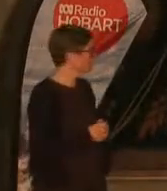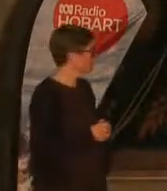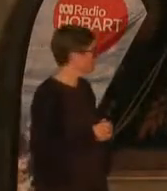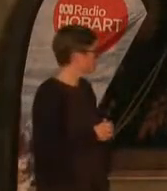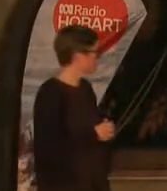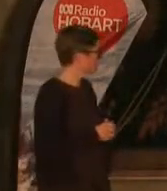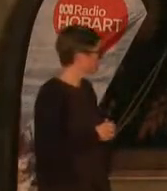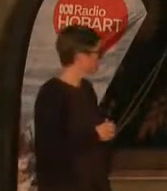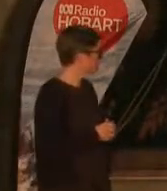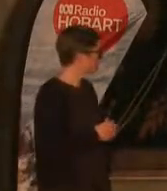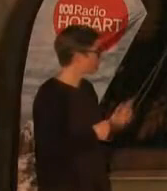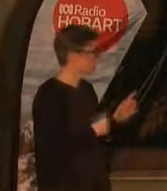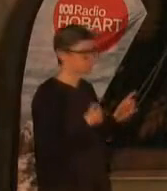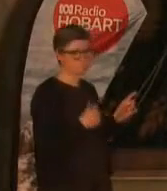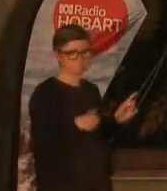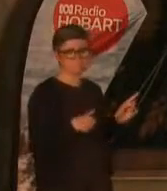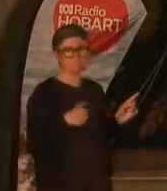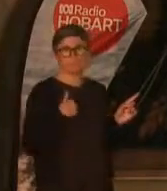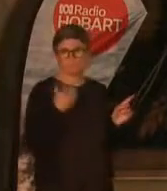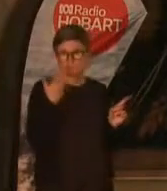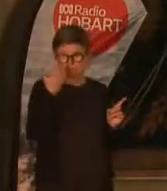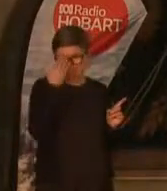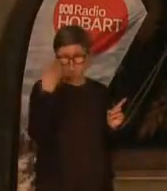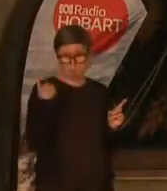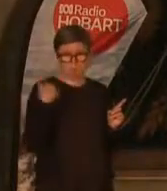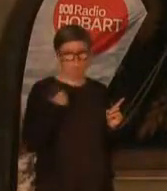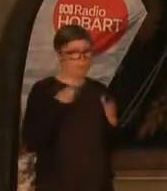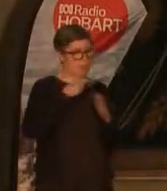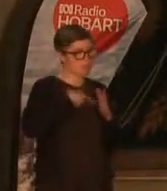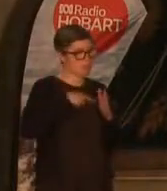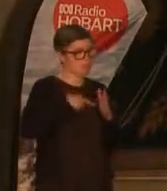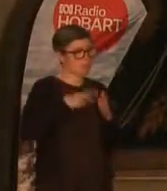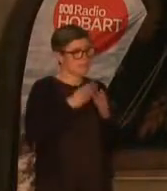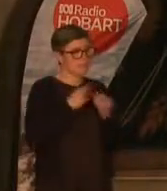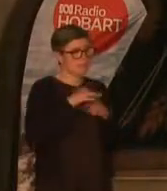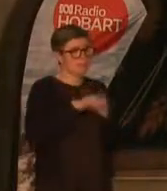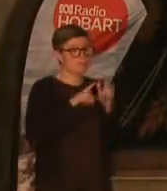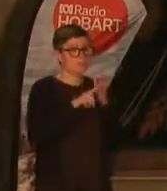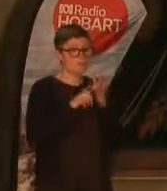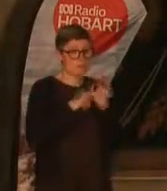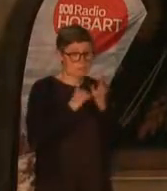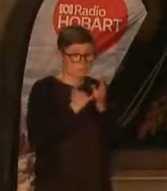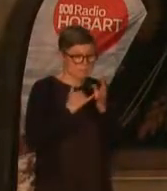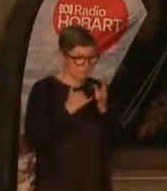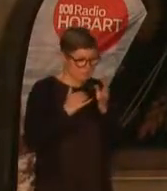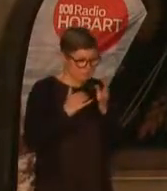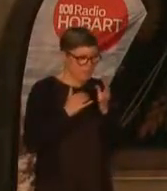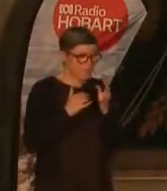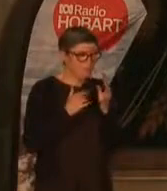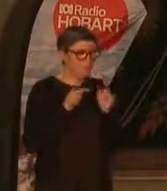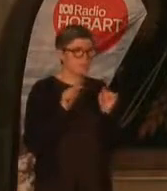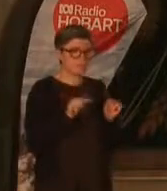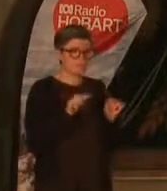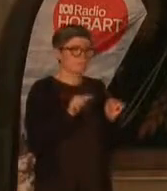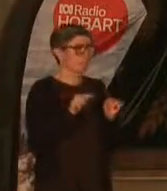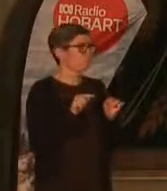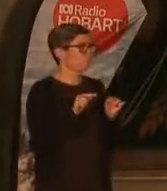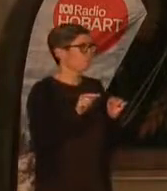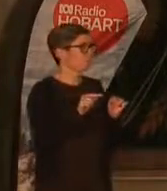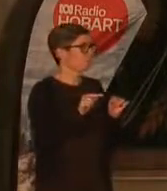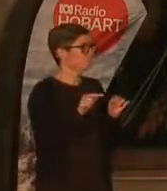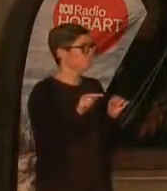actually reminds me of reading something when I worked at UTAS briefly that maybe you wrote, Maggie, and it was about, you